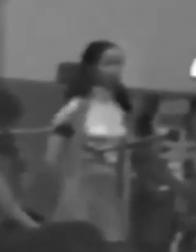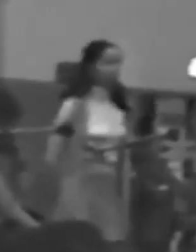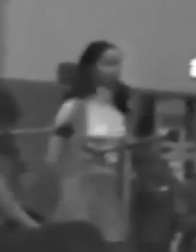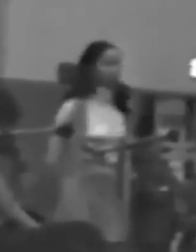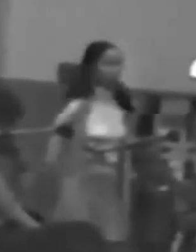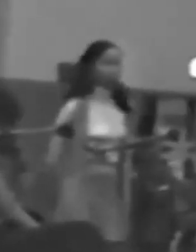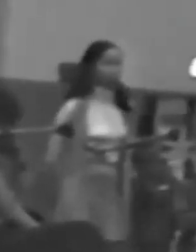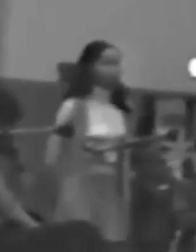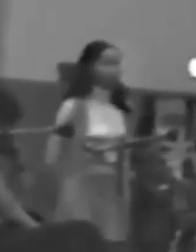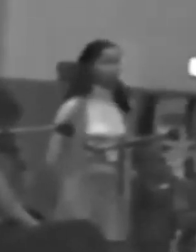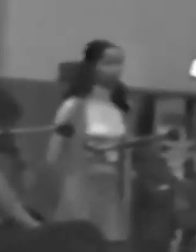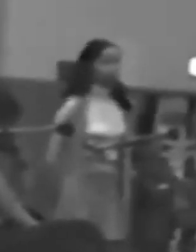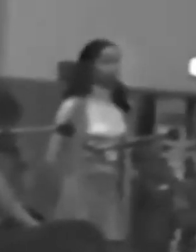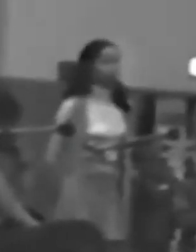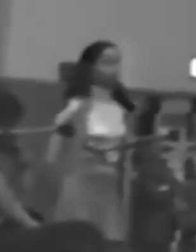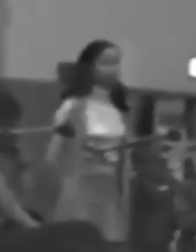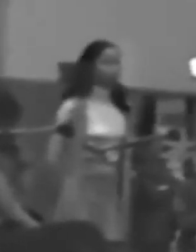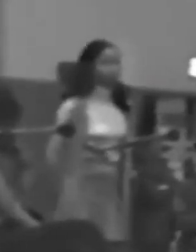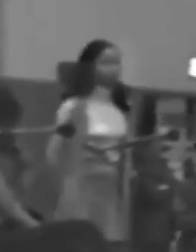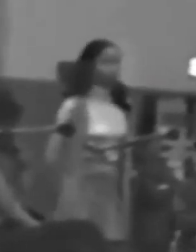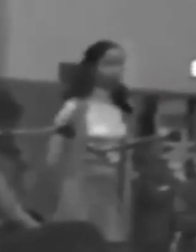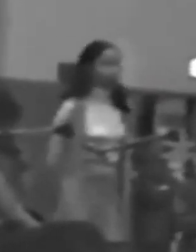strategic themes of